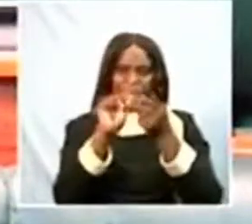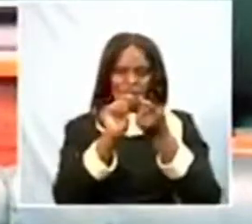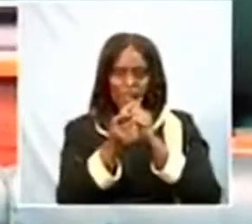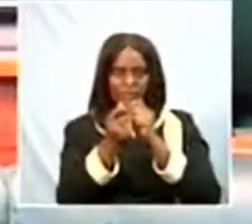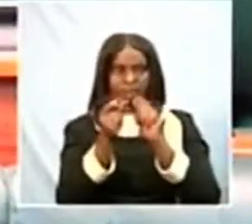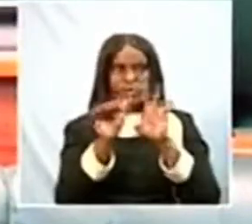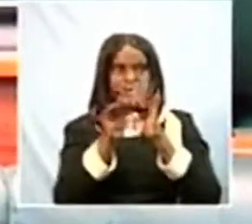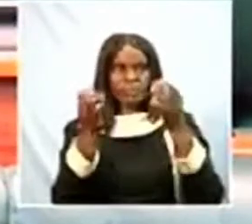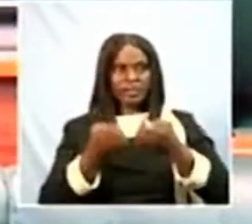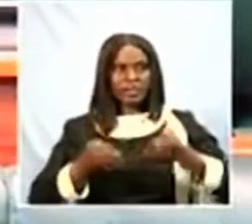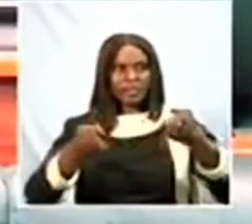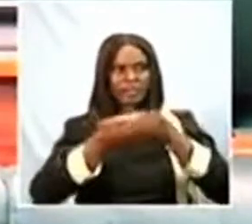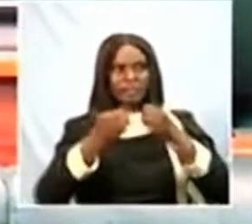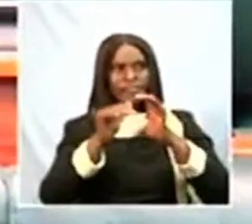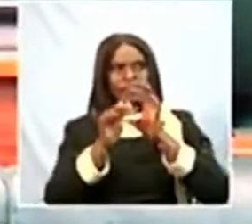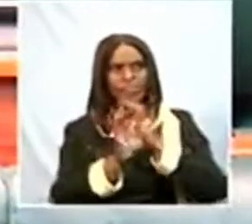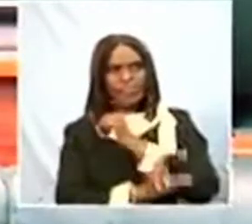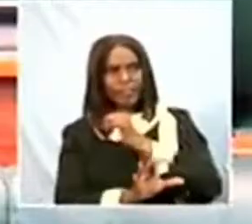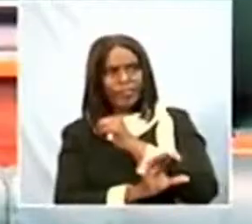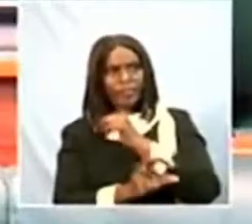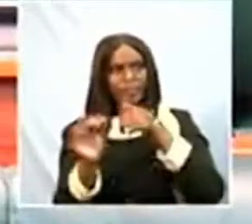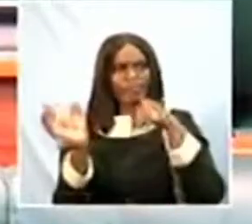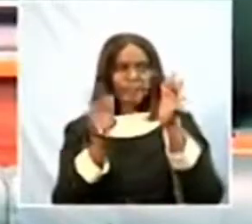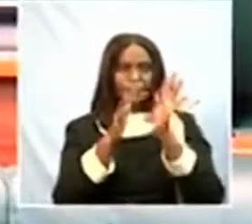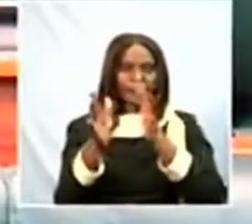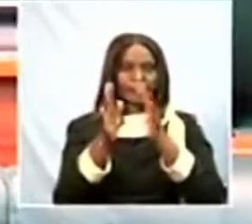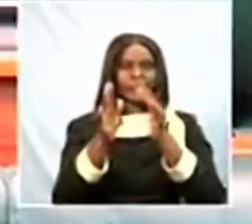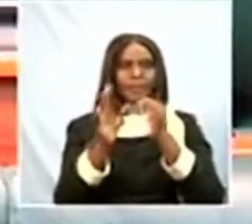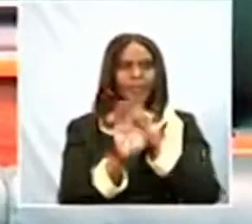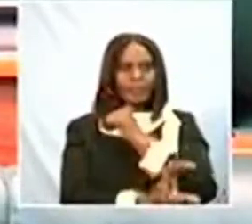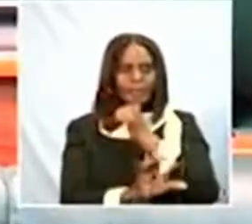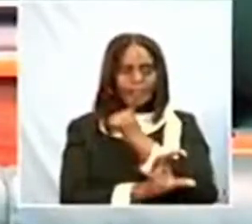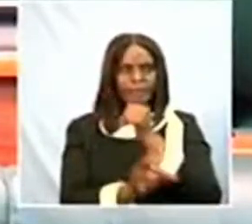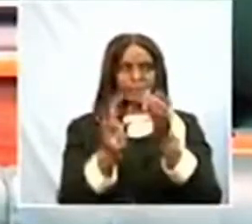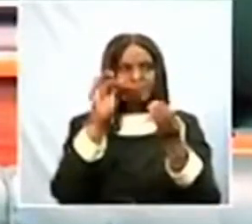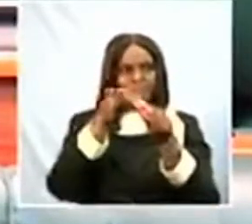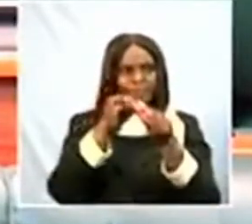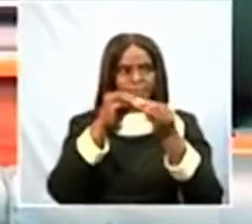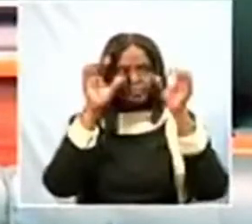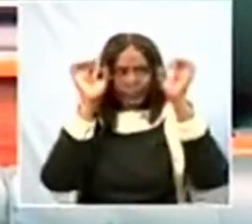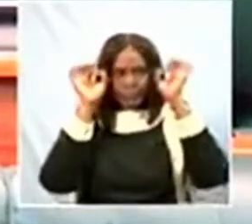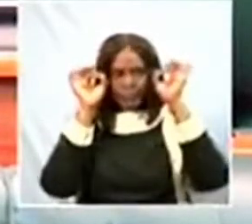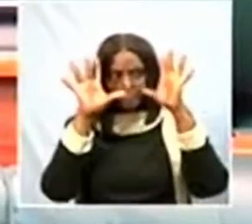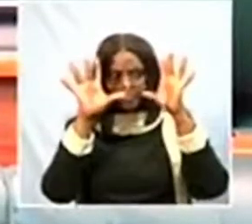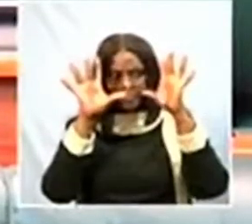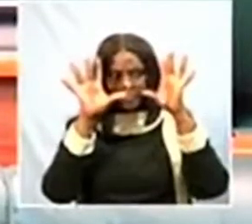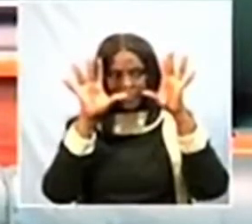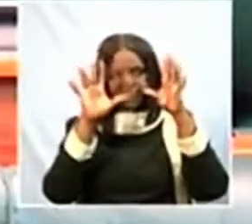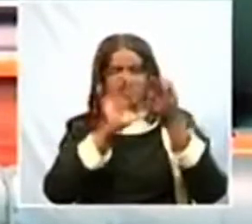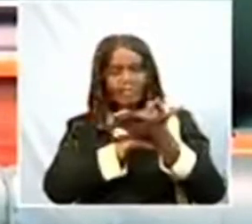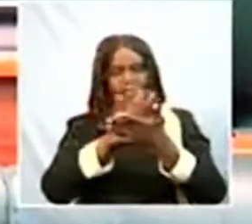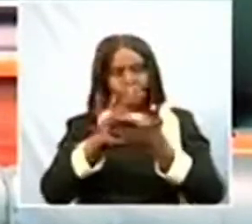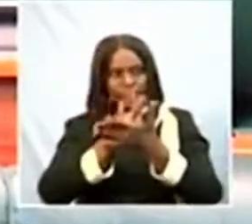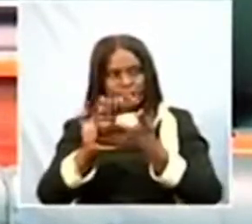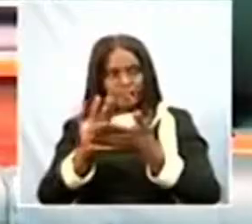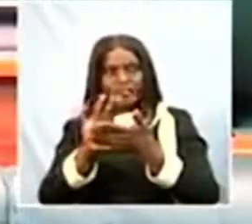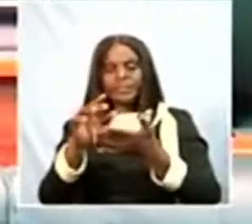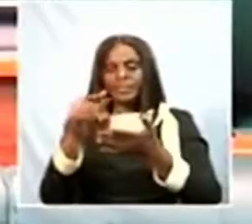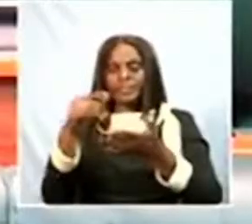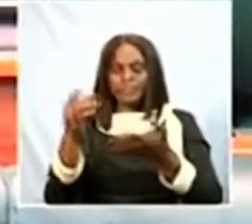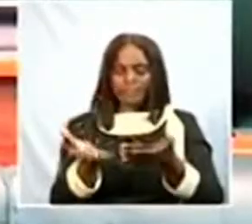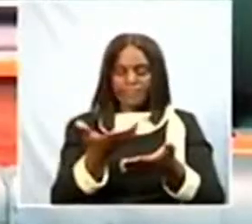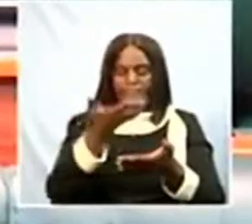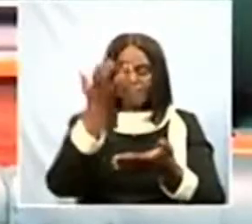country. Climate change is mainly caused by the addition of harmful or greenhouse gases in the